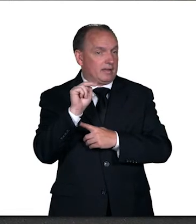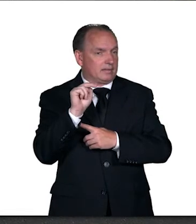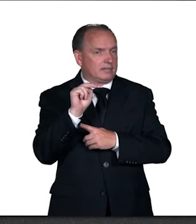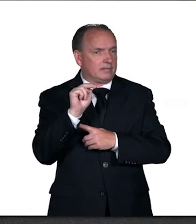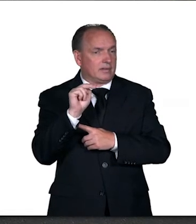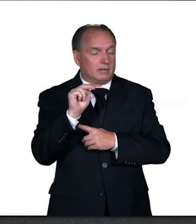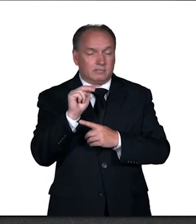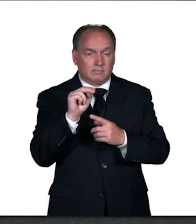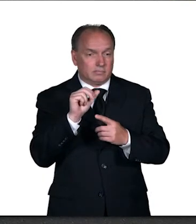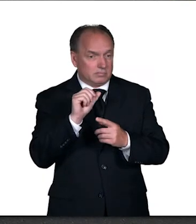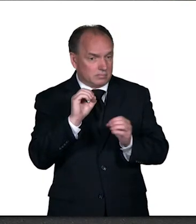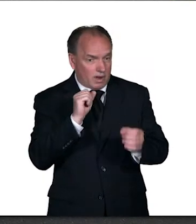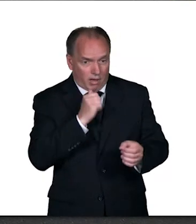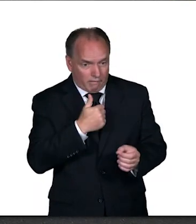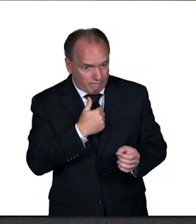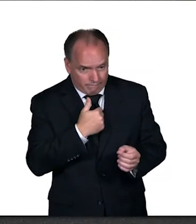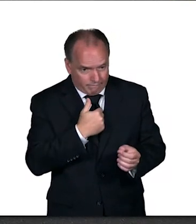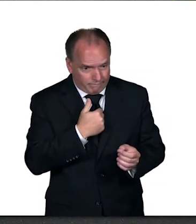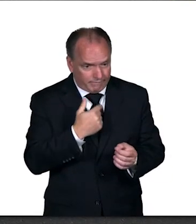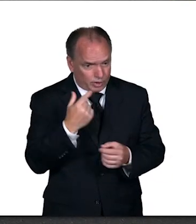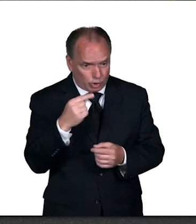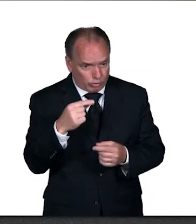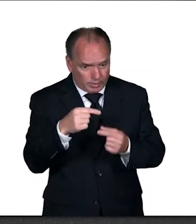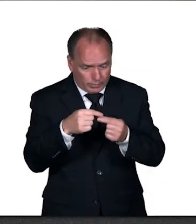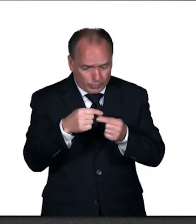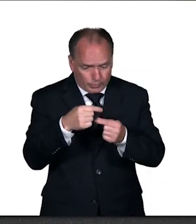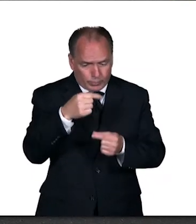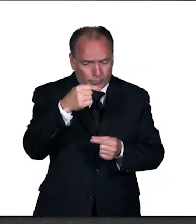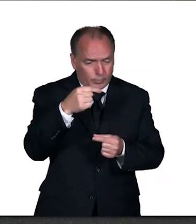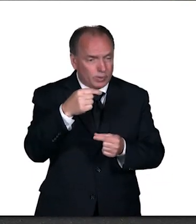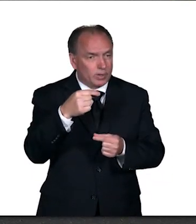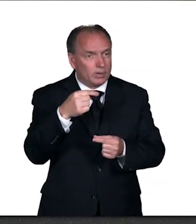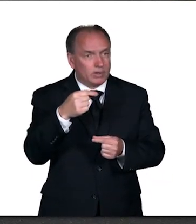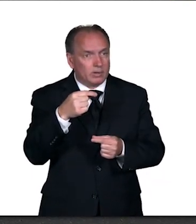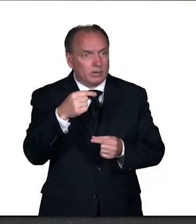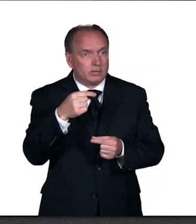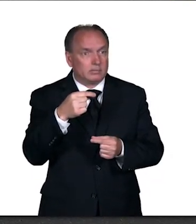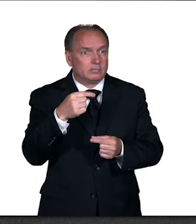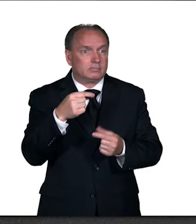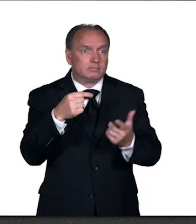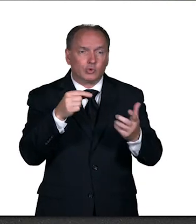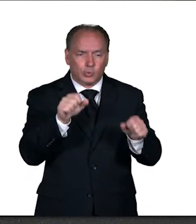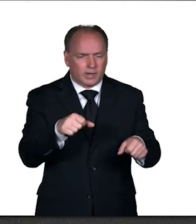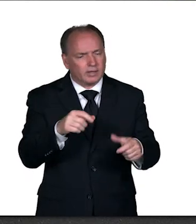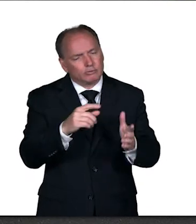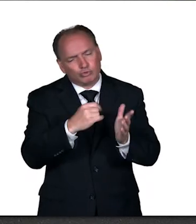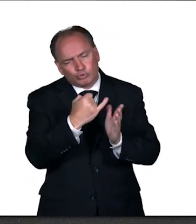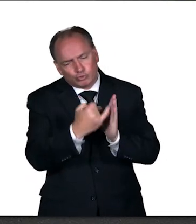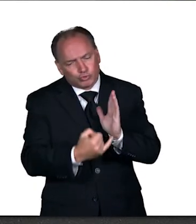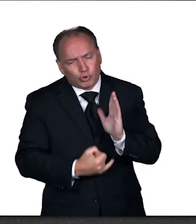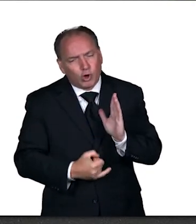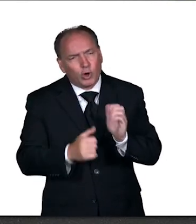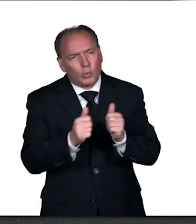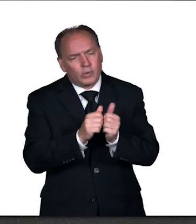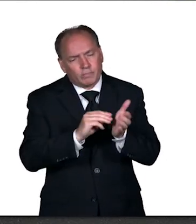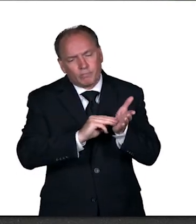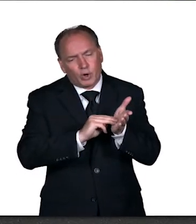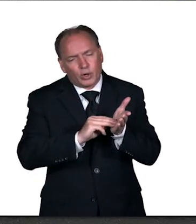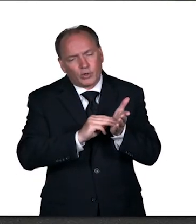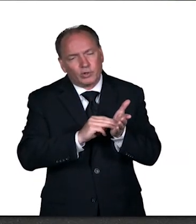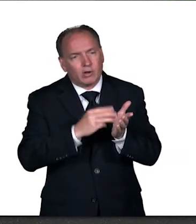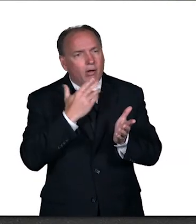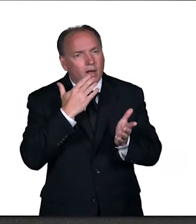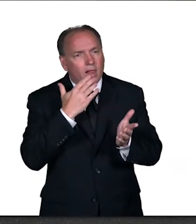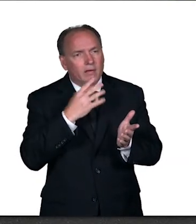do not have a green pipe cleaner or a green straw, you can just take a